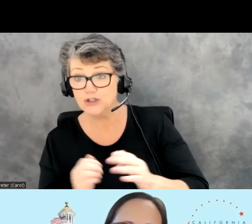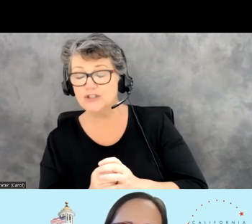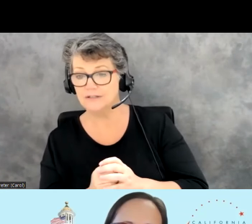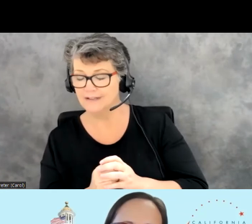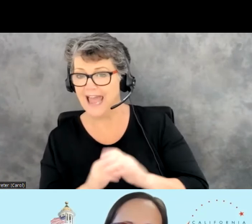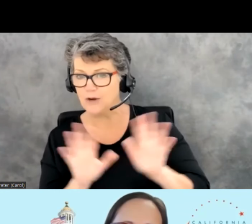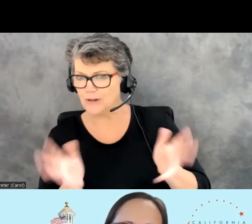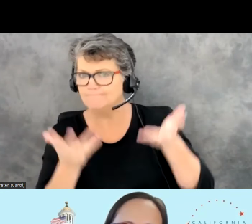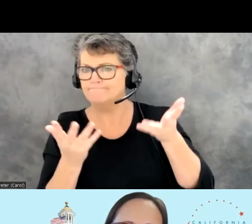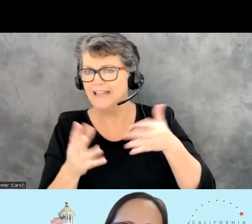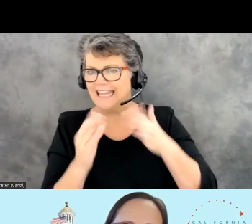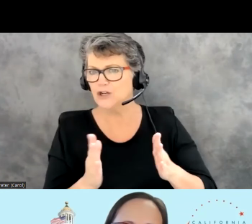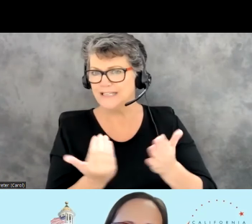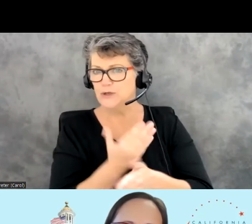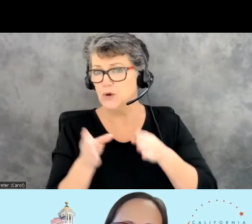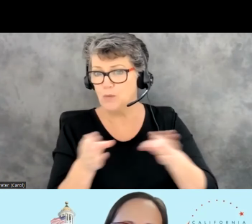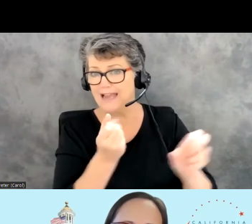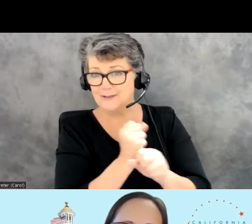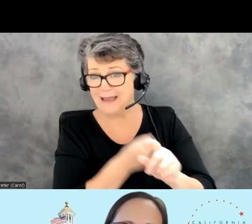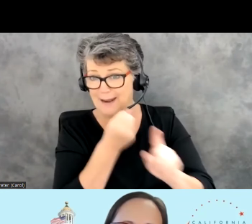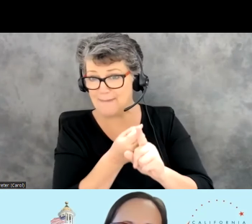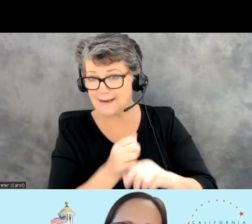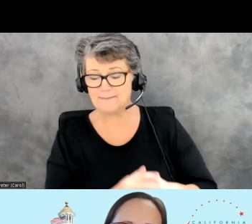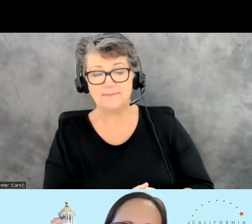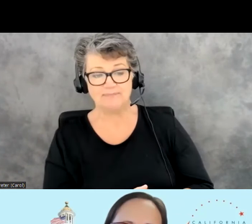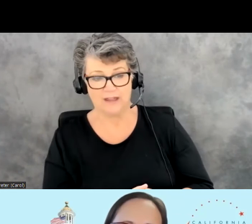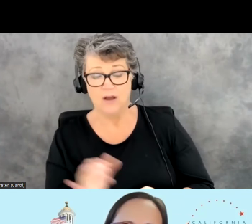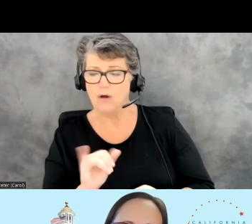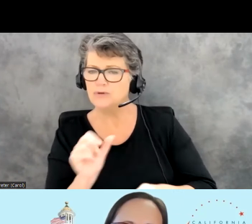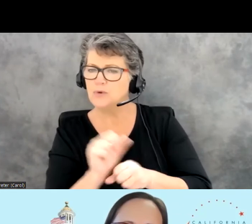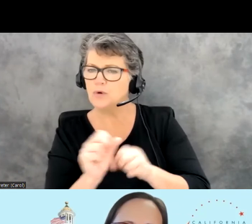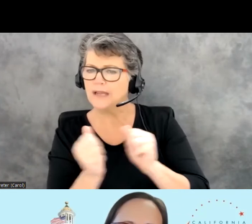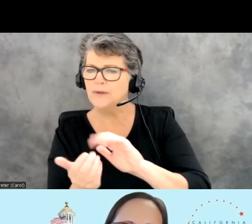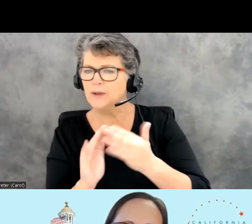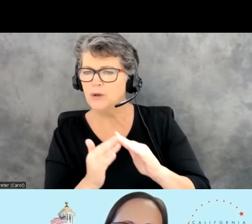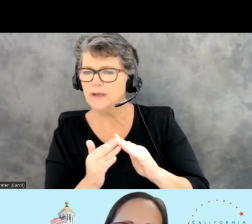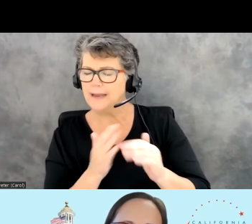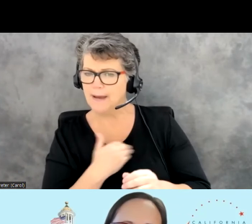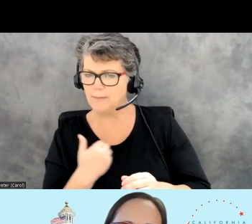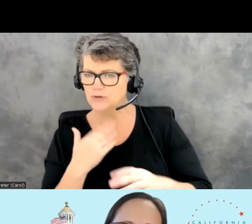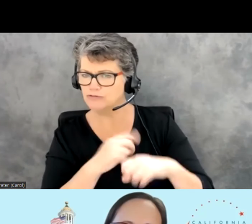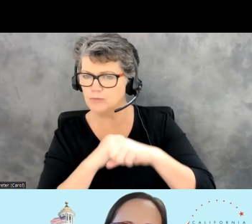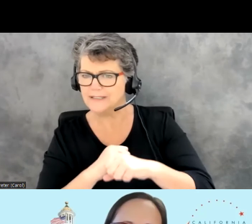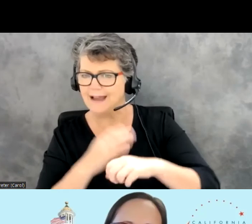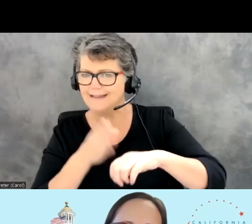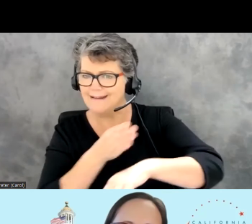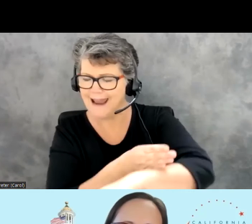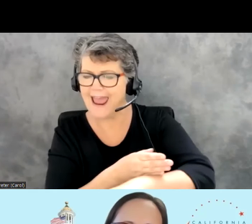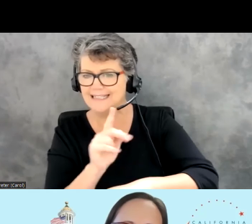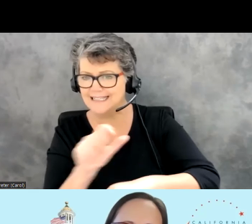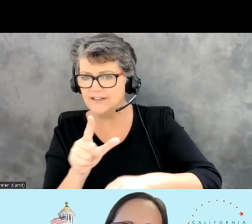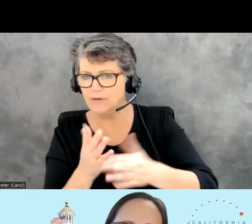in new ways to make impact. We're also working with community members to protect and enhance civil